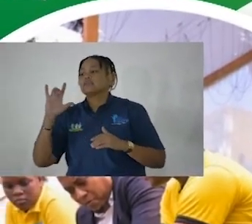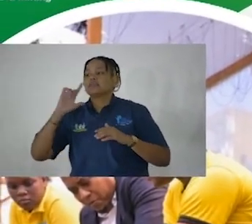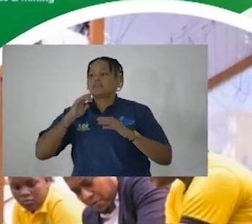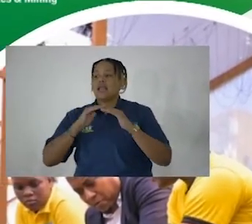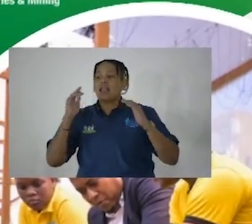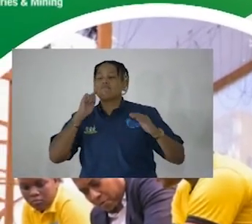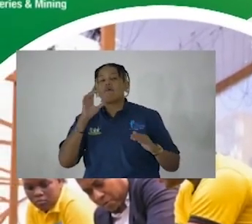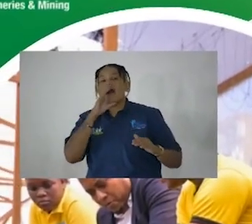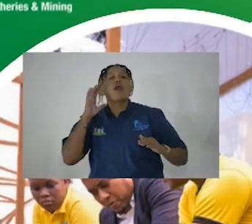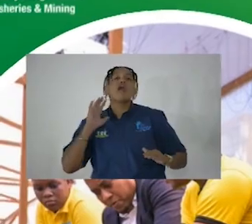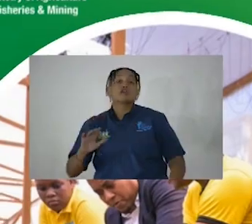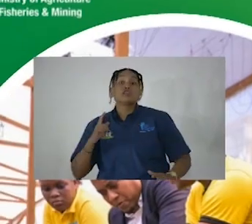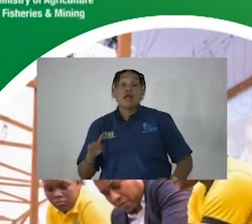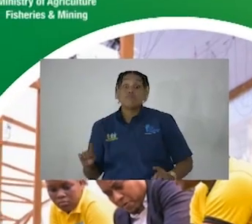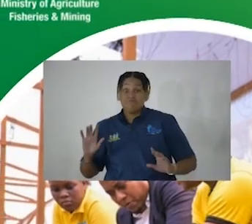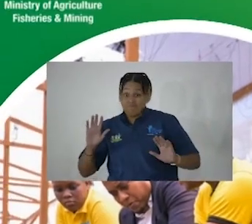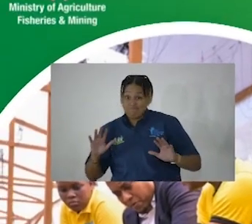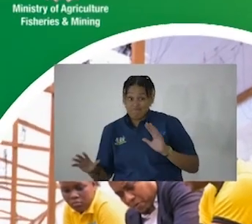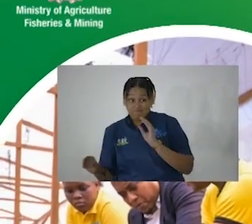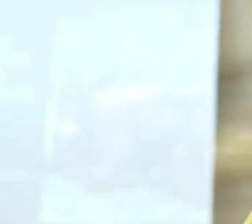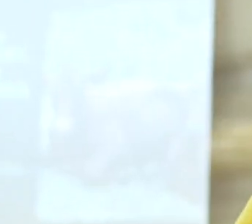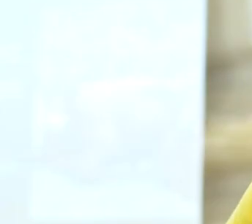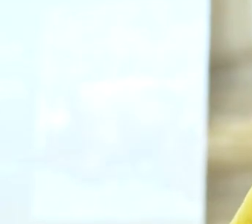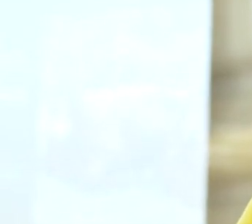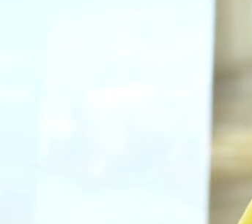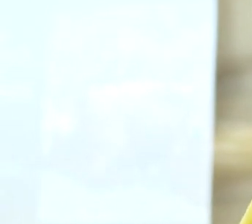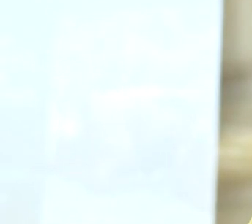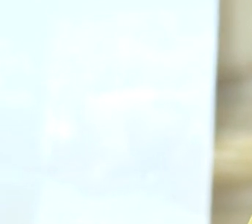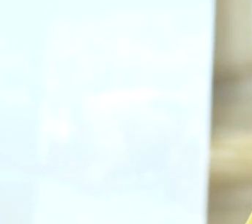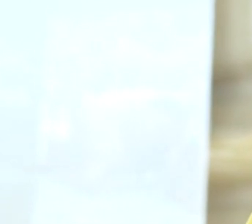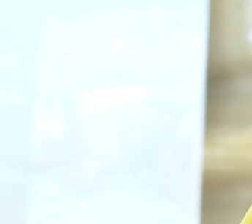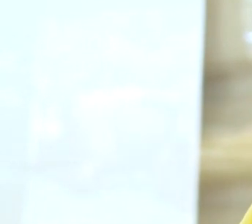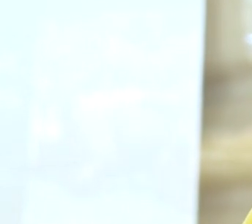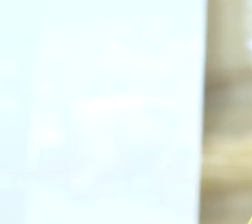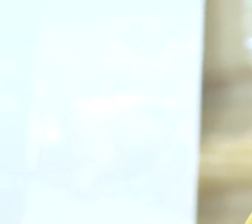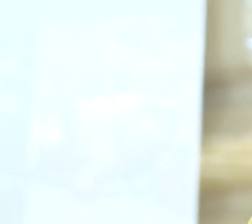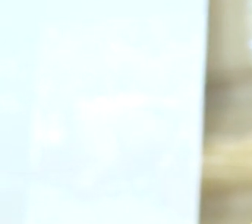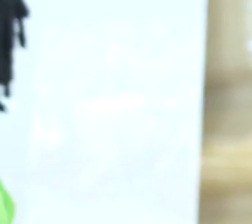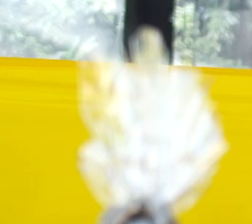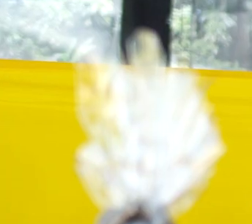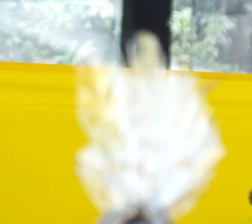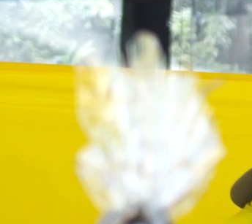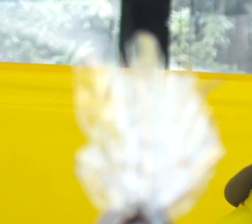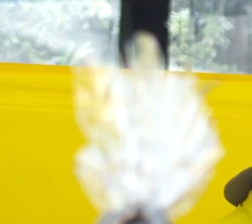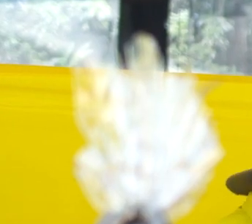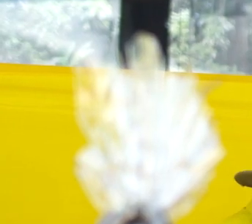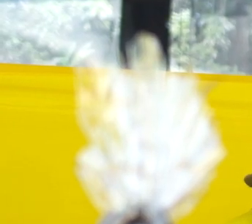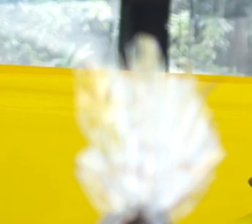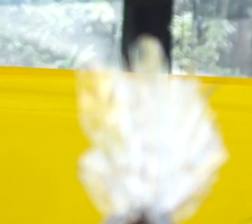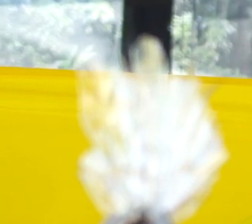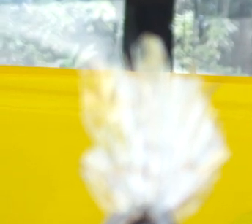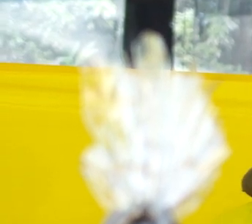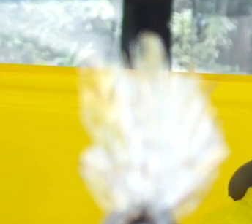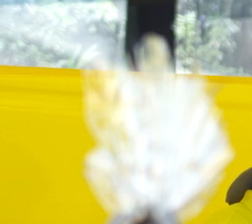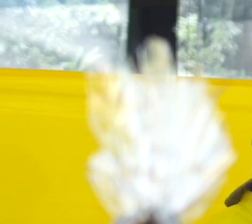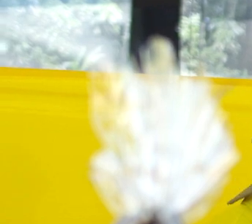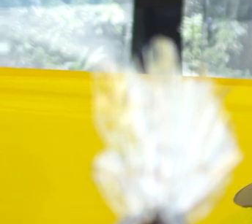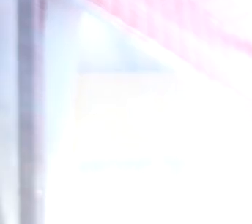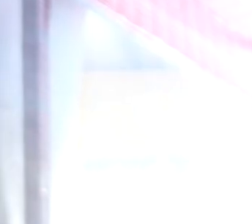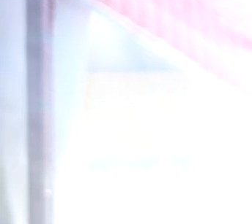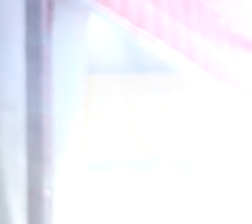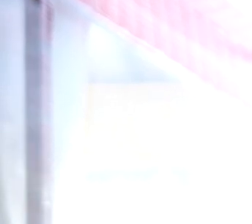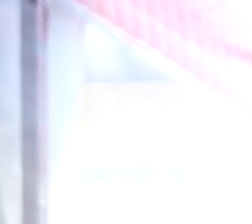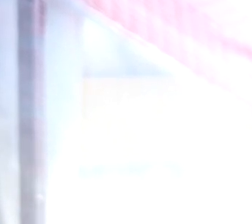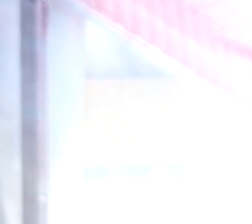initiative and graduate work program. The Face of Food Scholarship will help top agri students fund their tertiary